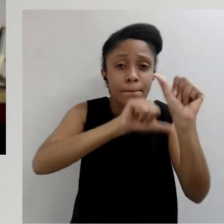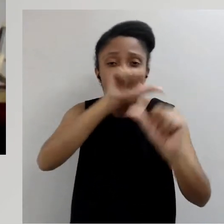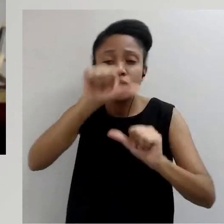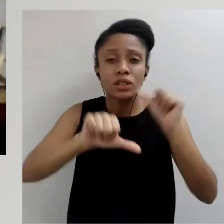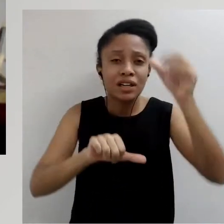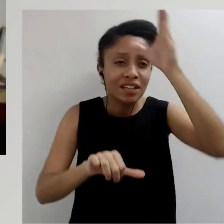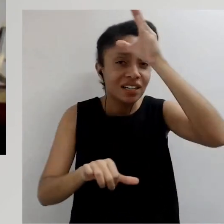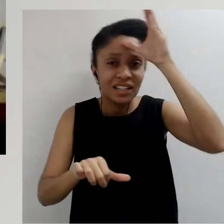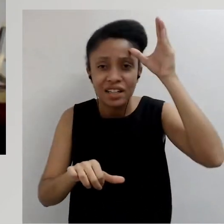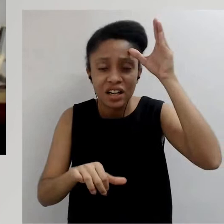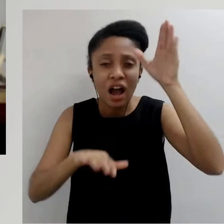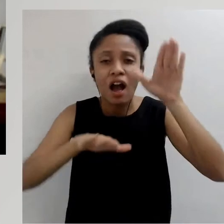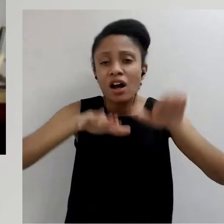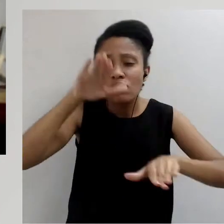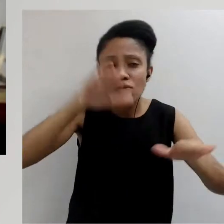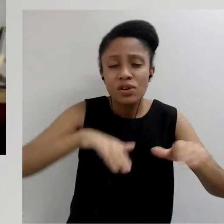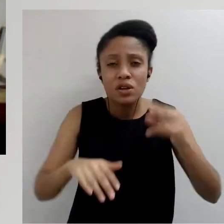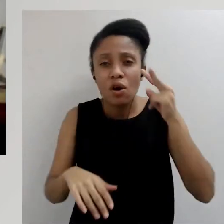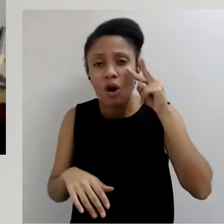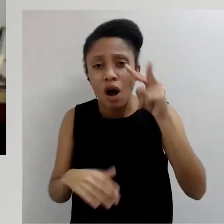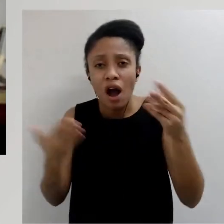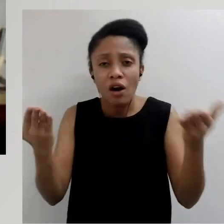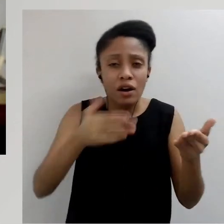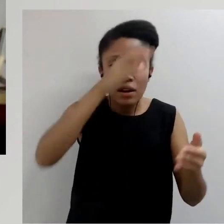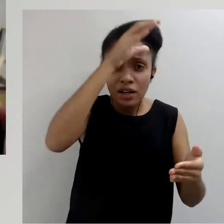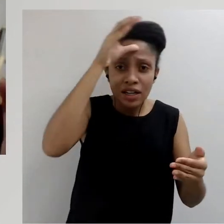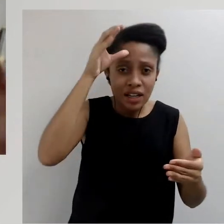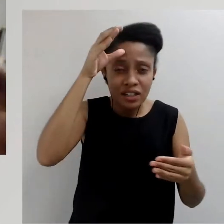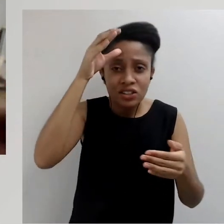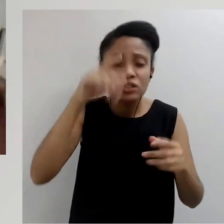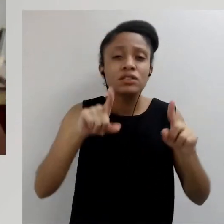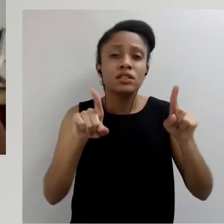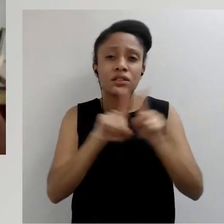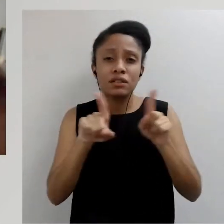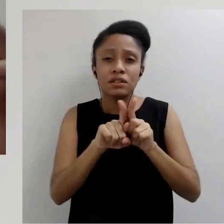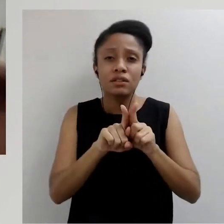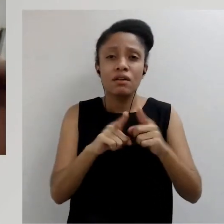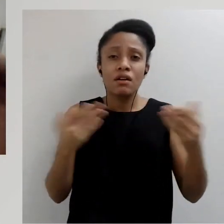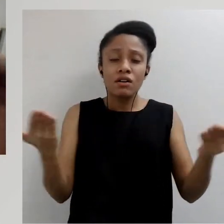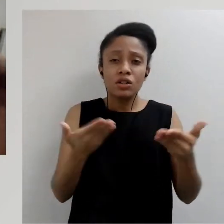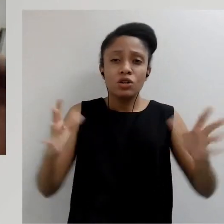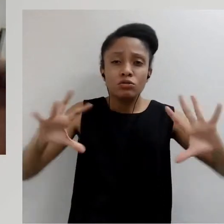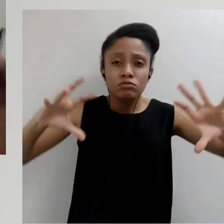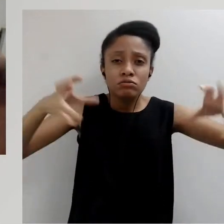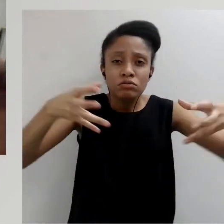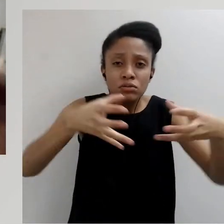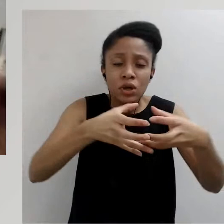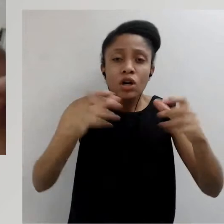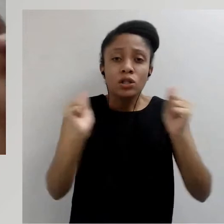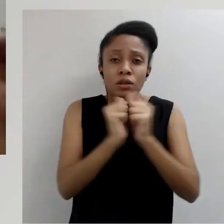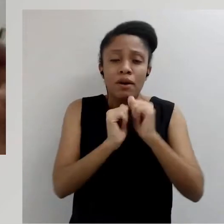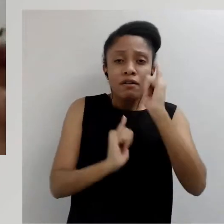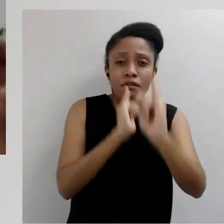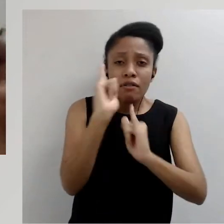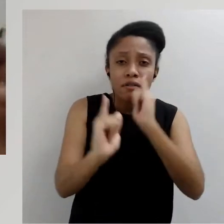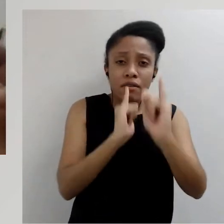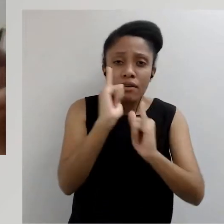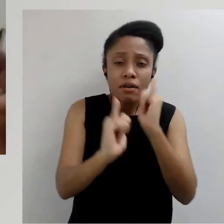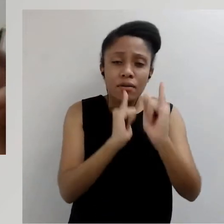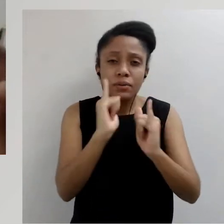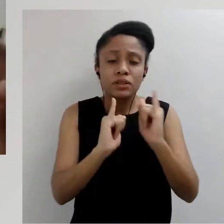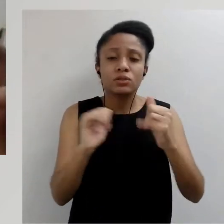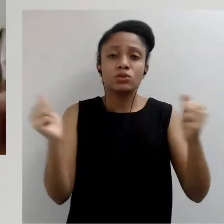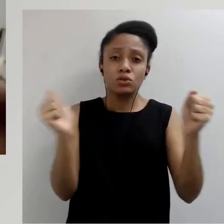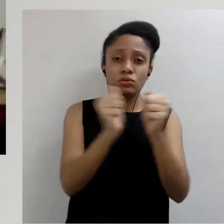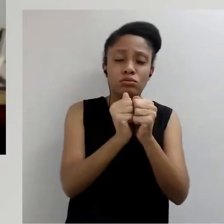look how they are dealing with the clients, though they have this omni-channel tool that groups all the